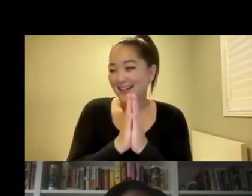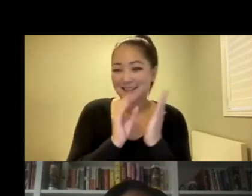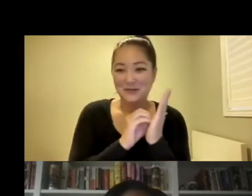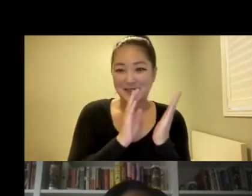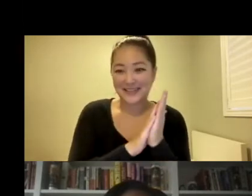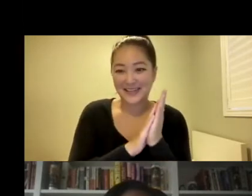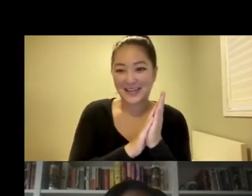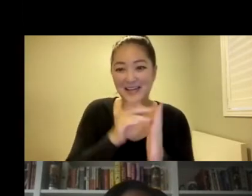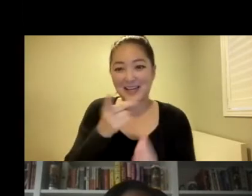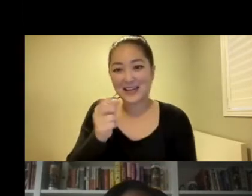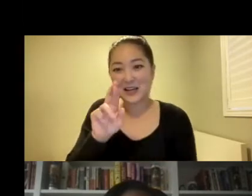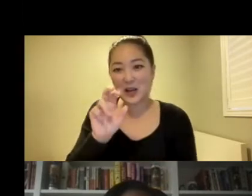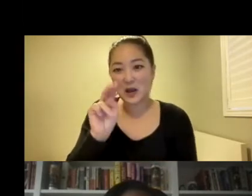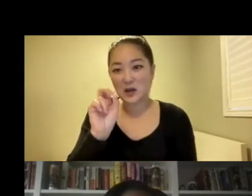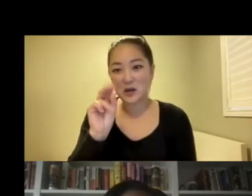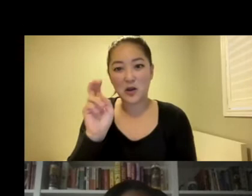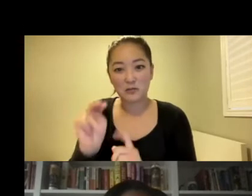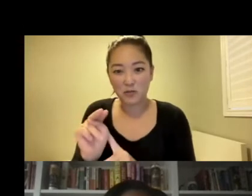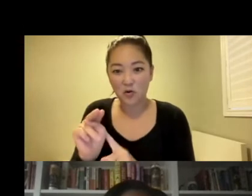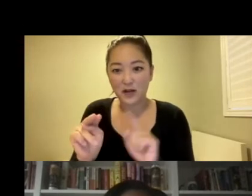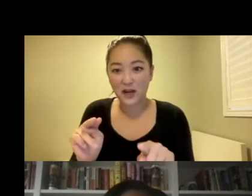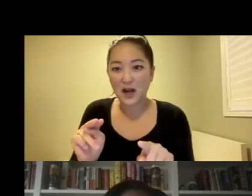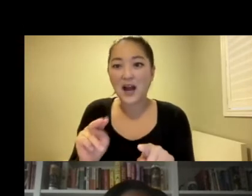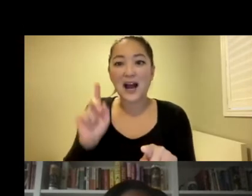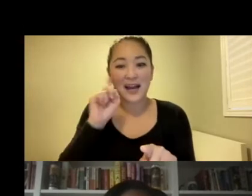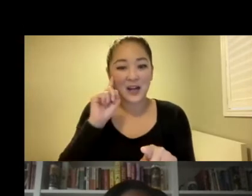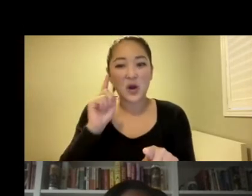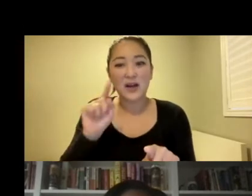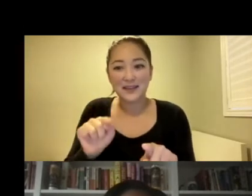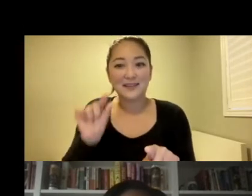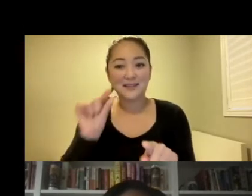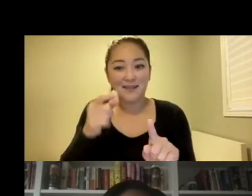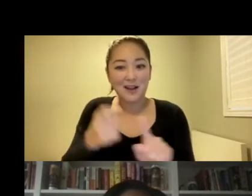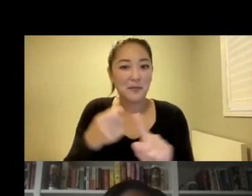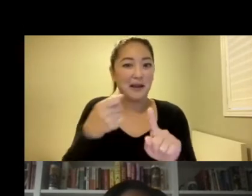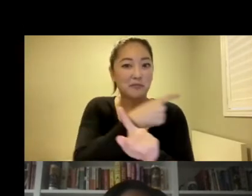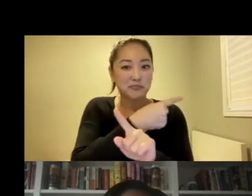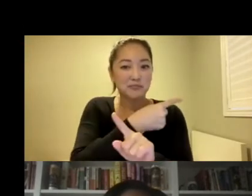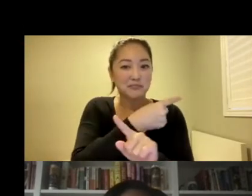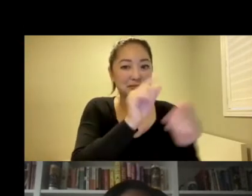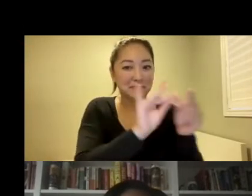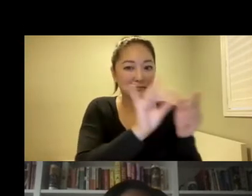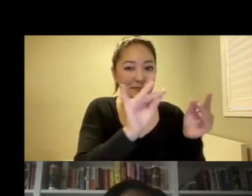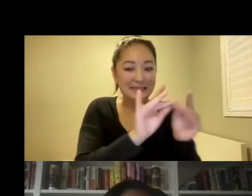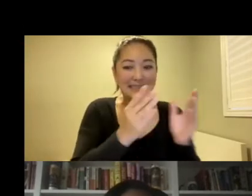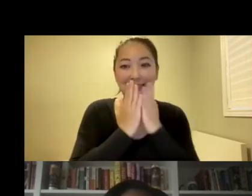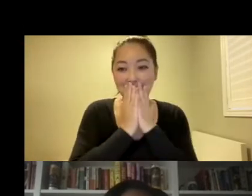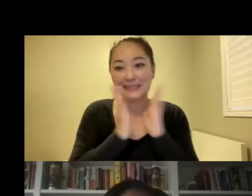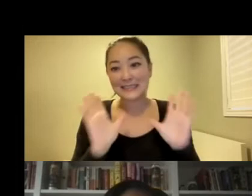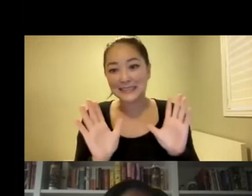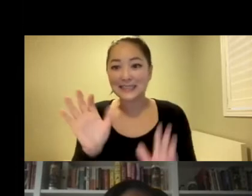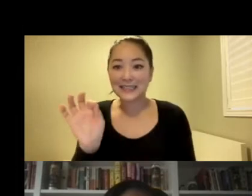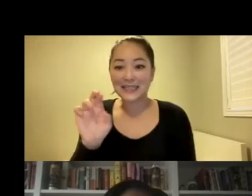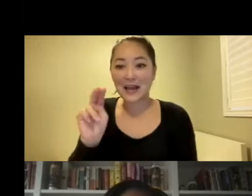our pronoun preferences, and I know this is off kilter, you know, it's off subject, and you know, Fiona said she didn't